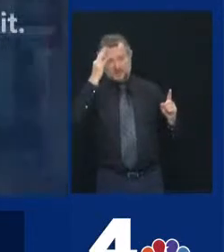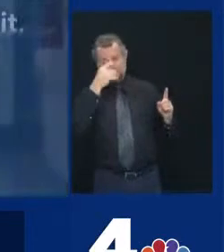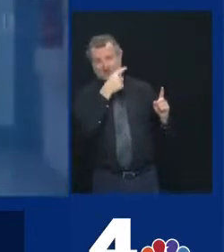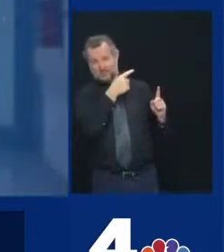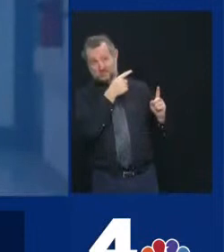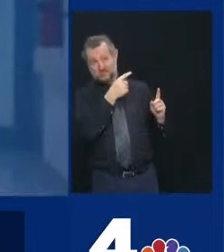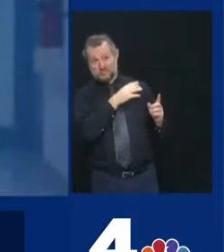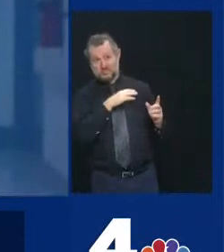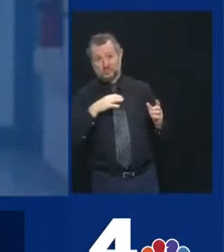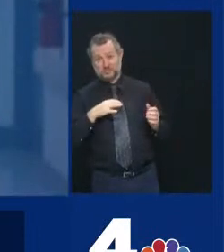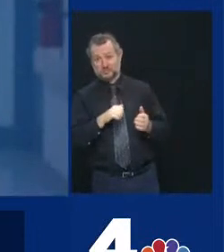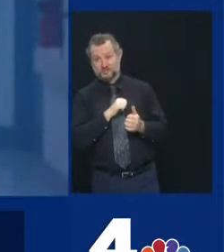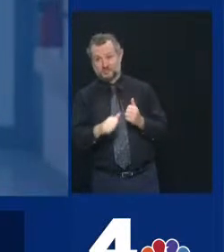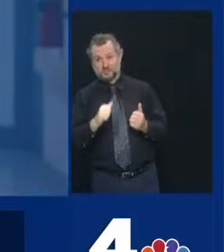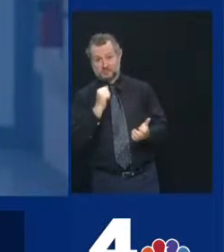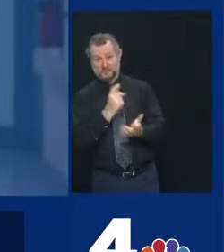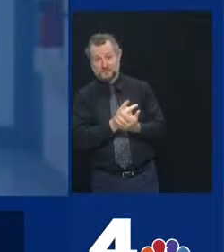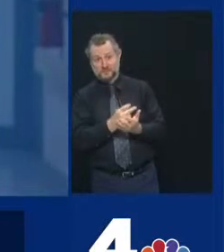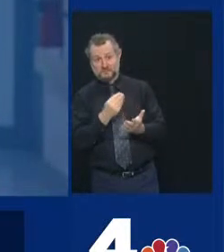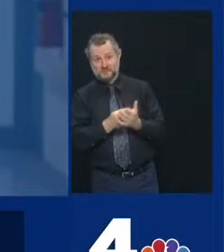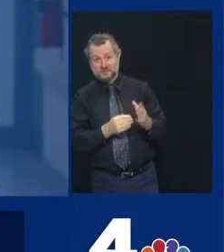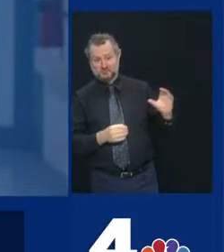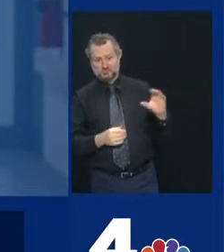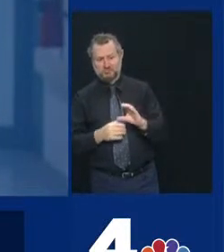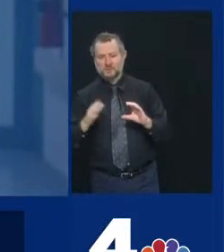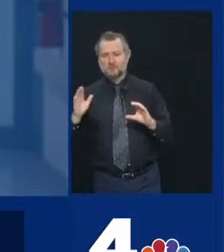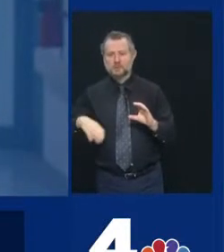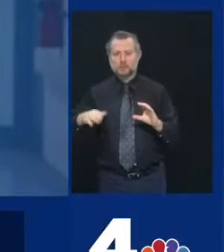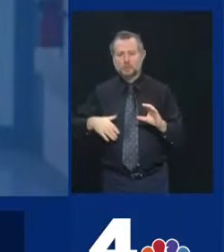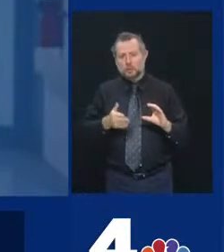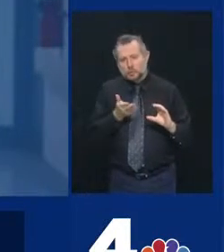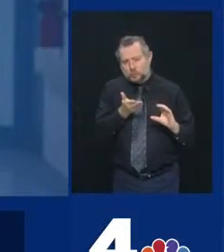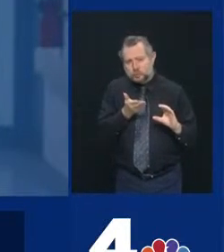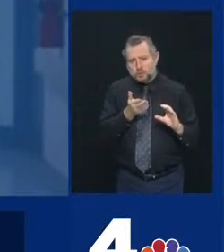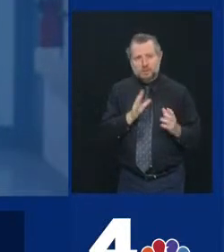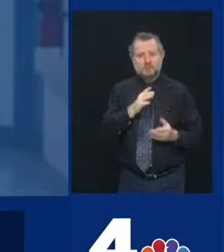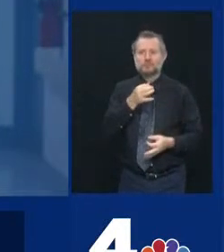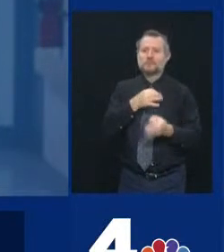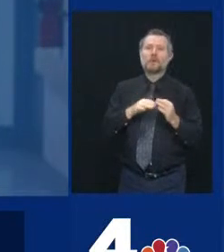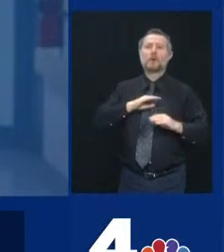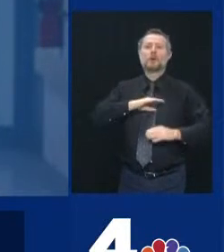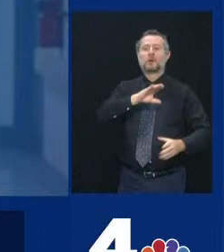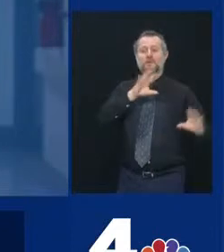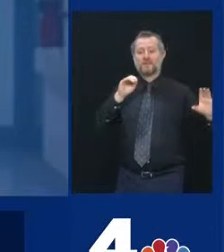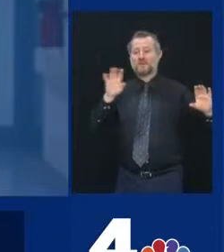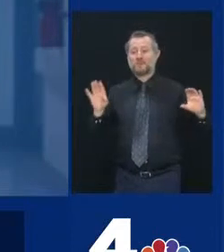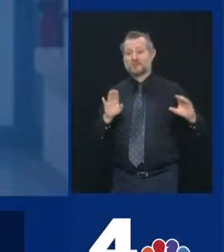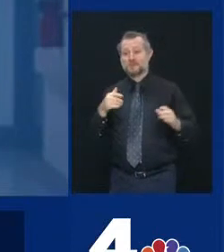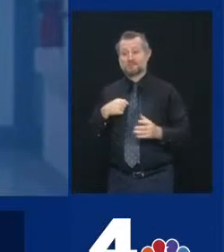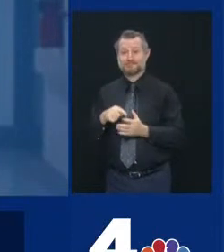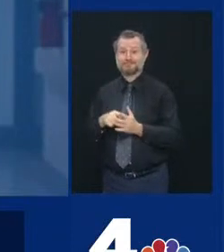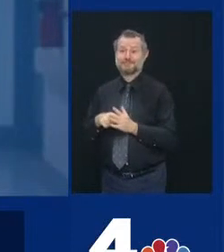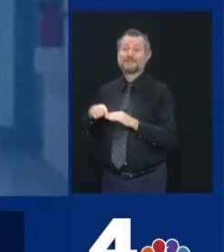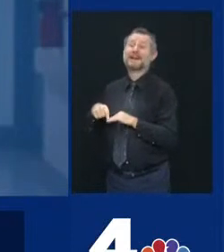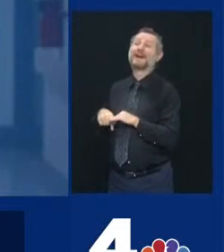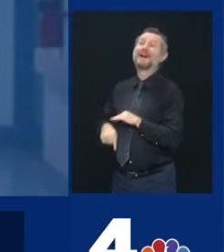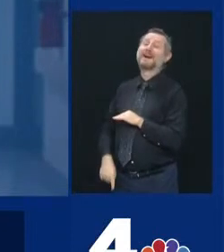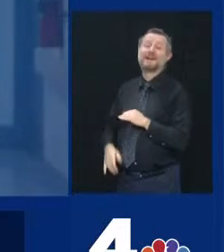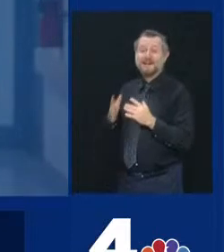and local relief. If the state has a deficit and the local governments have a